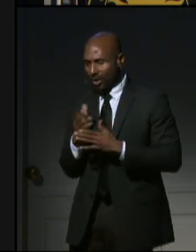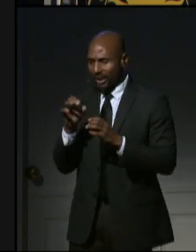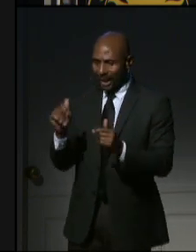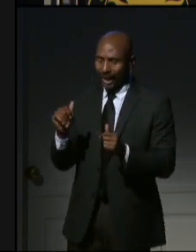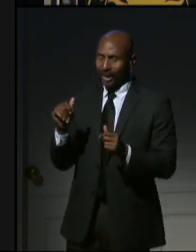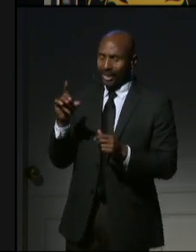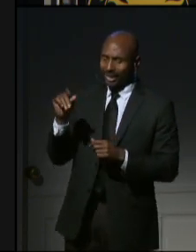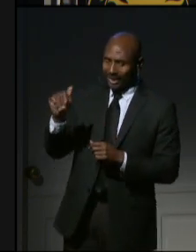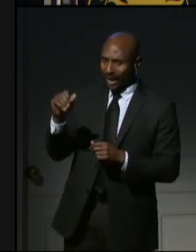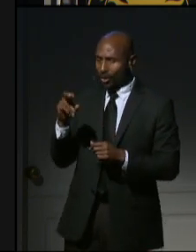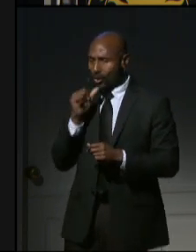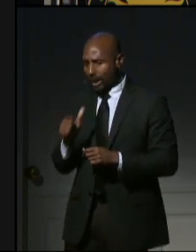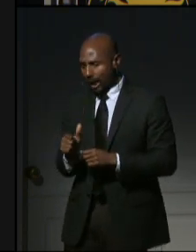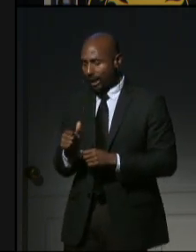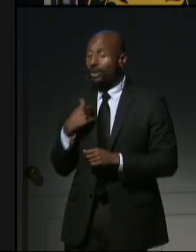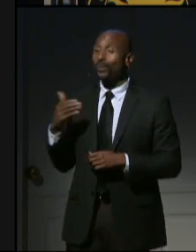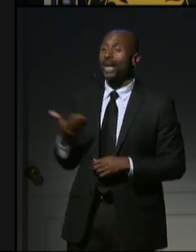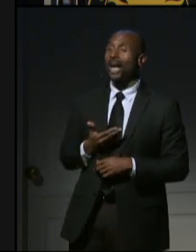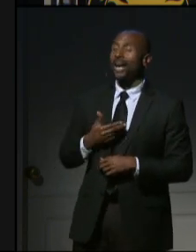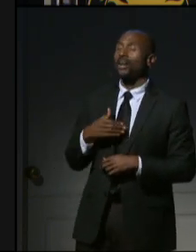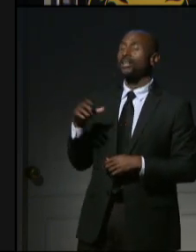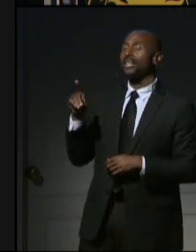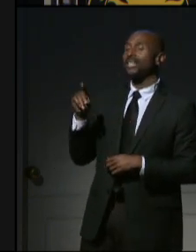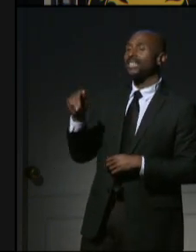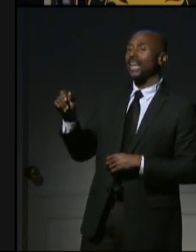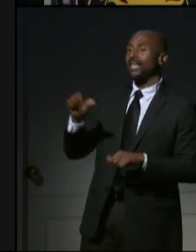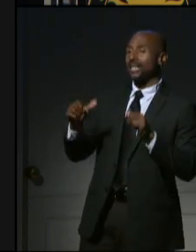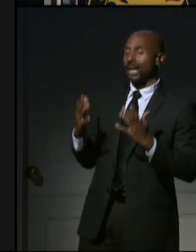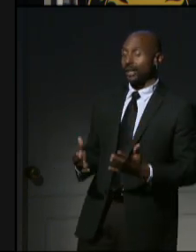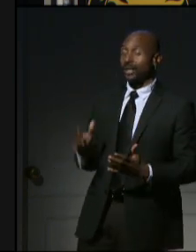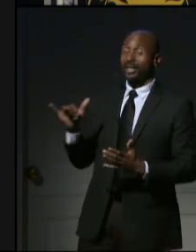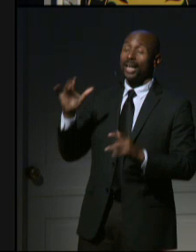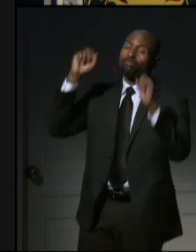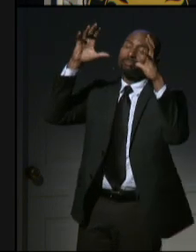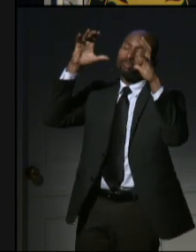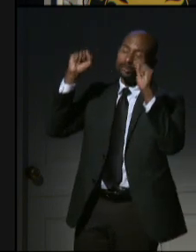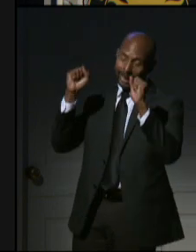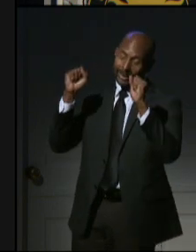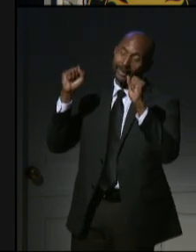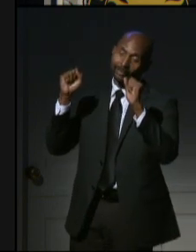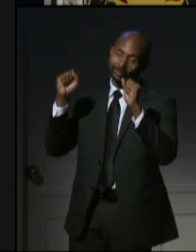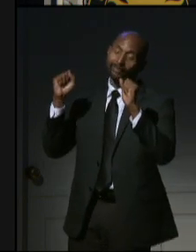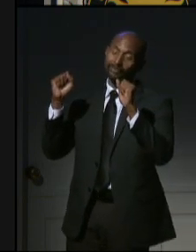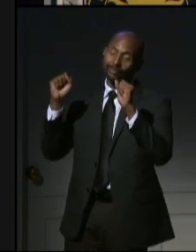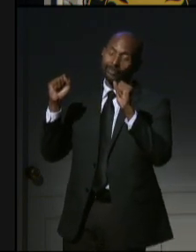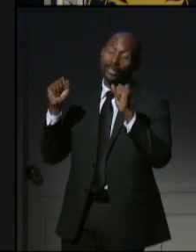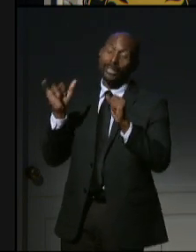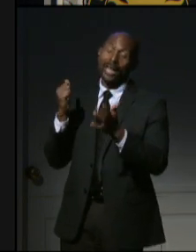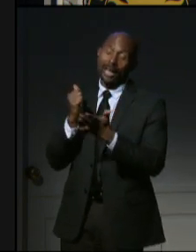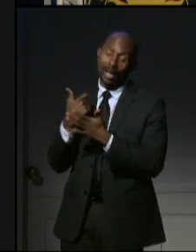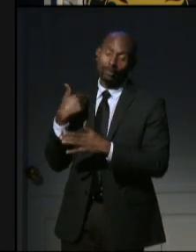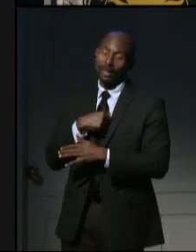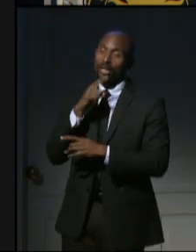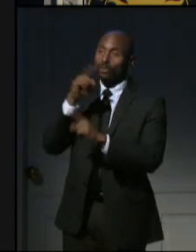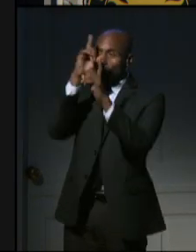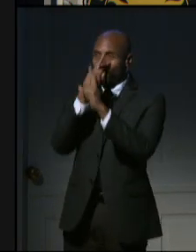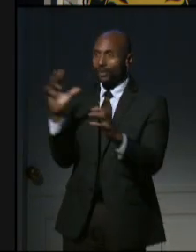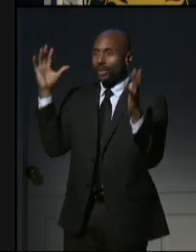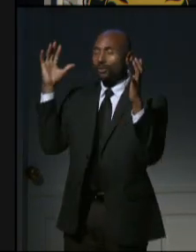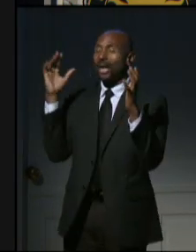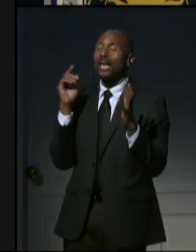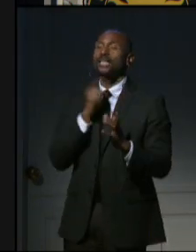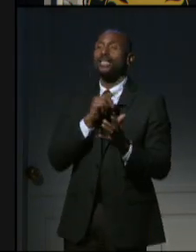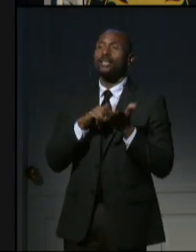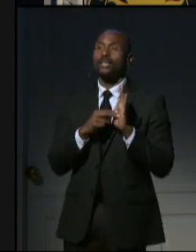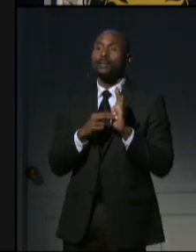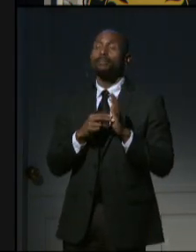we hired data scientists, and that has been amazing in helping us visualize what this